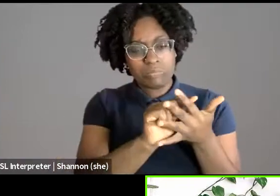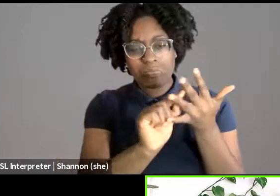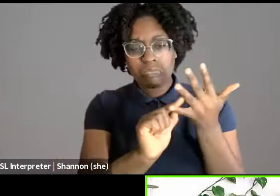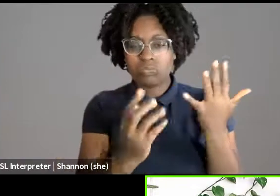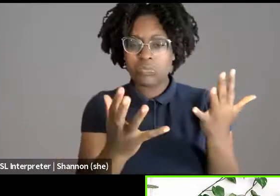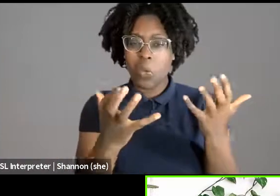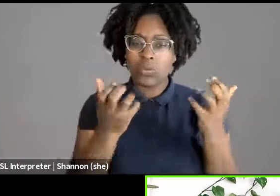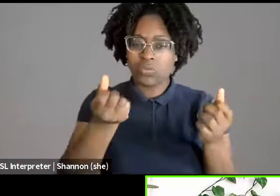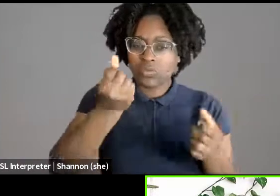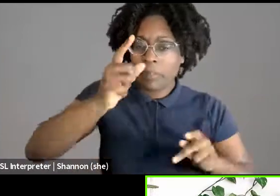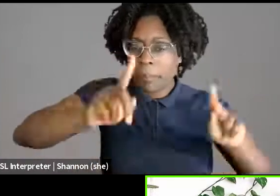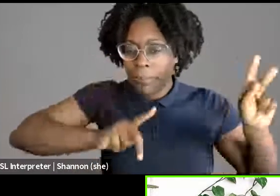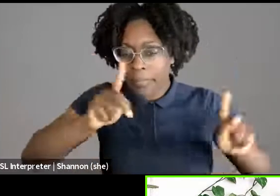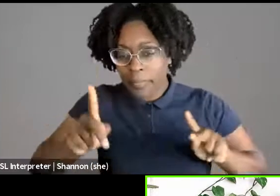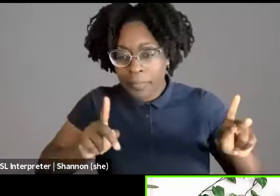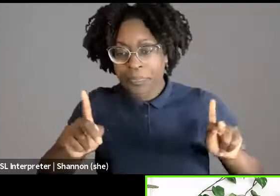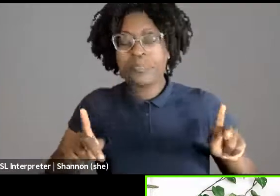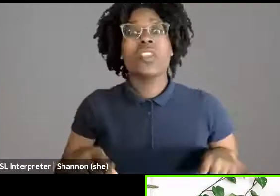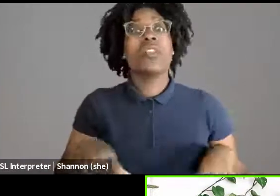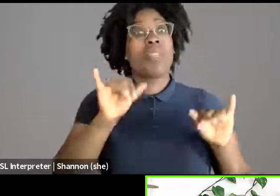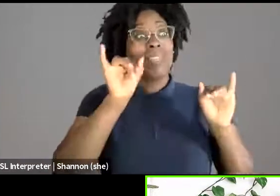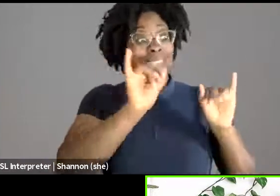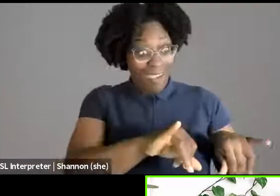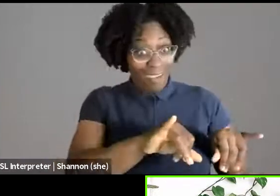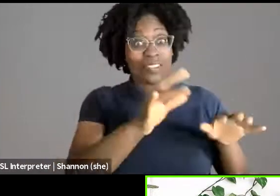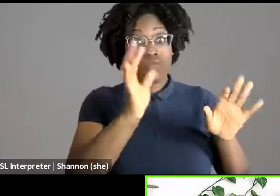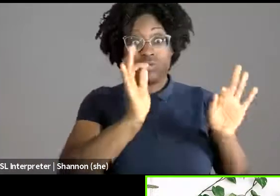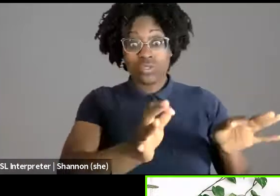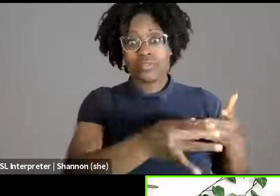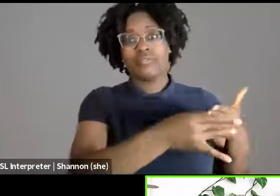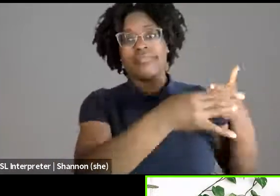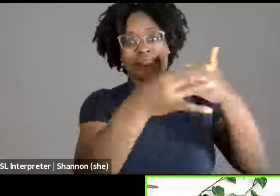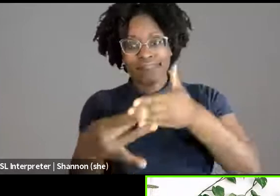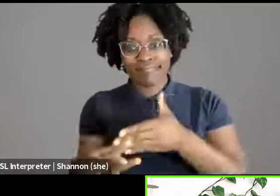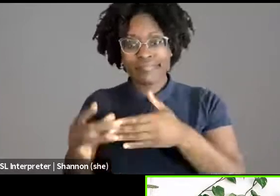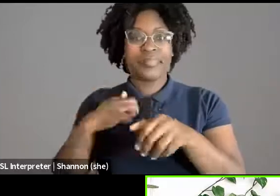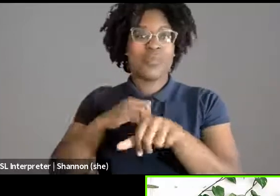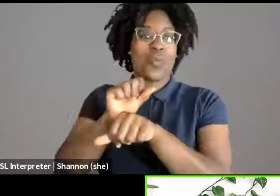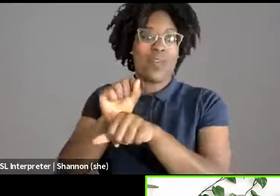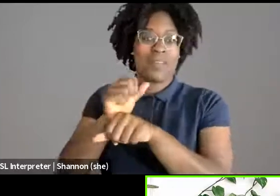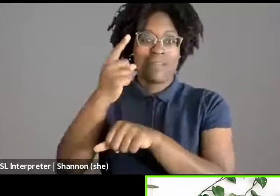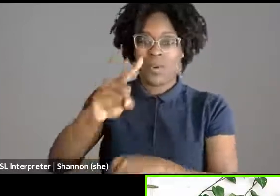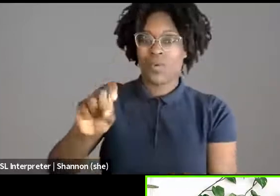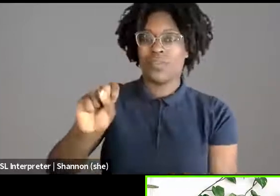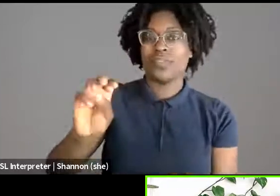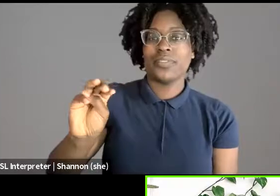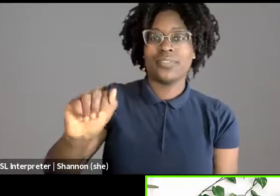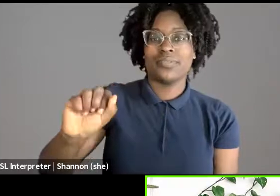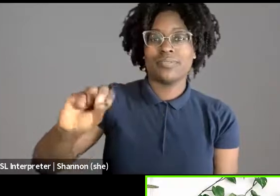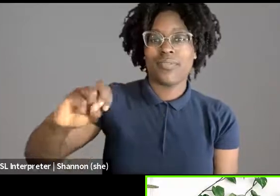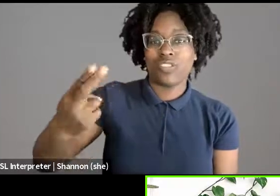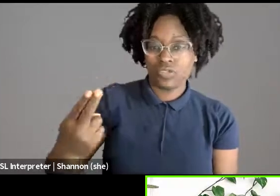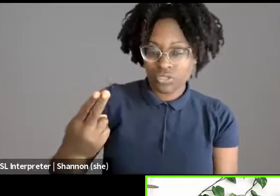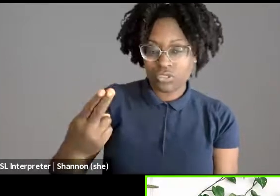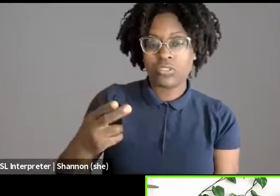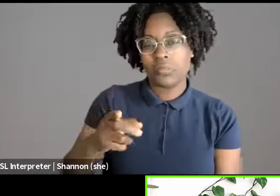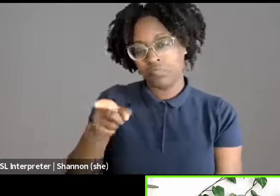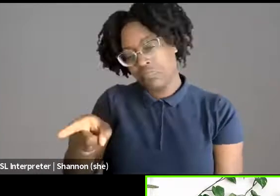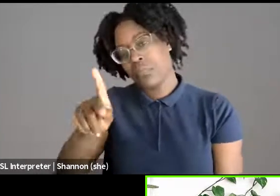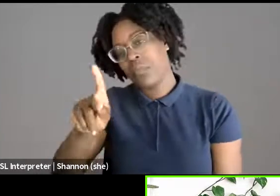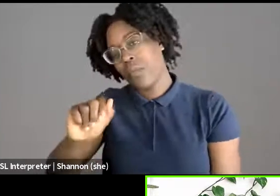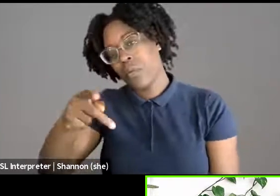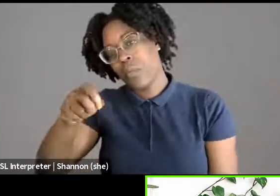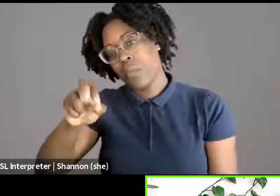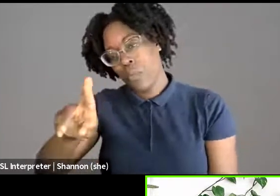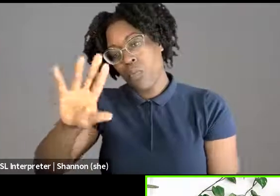projects related to race, gender, and technology, including the Women of Color and Computing Collaborative, alongside Dr. Allison Scott and Dr.